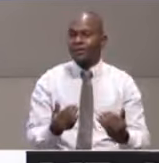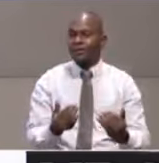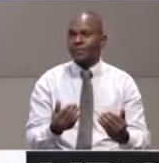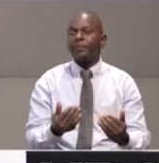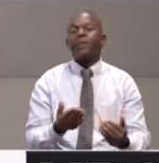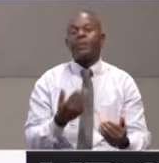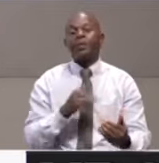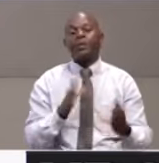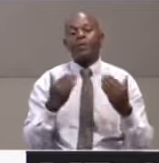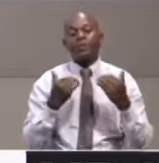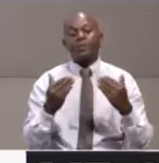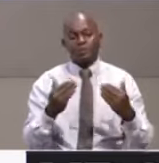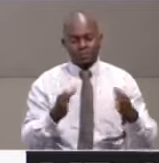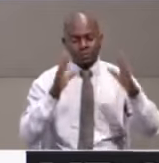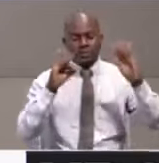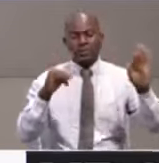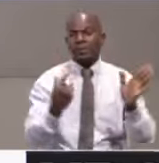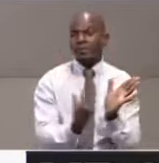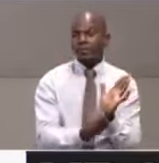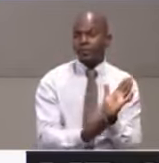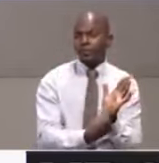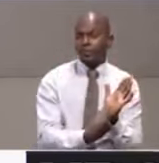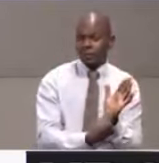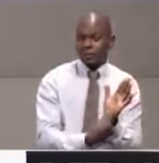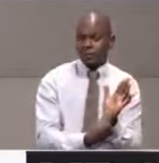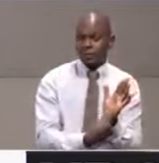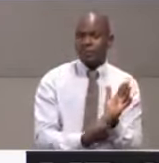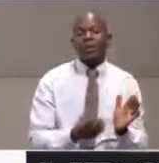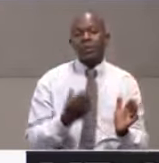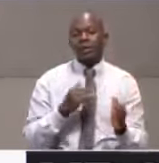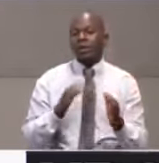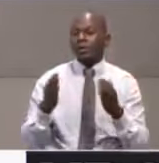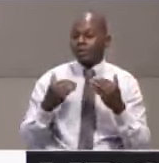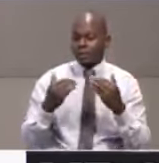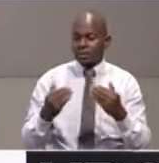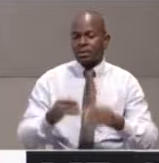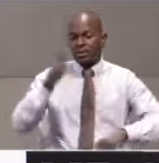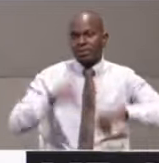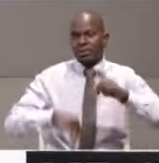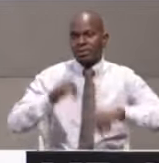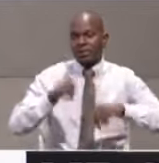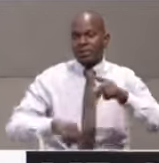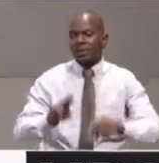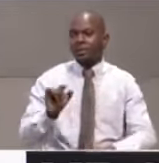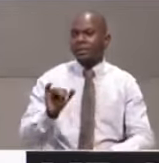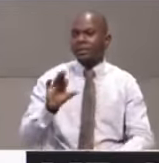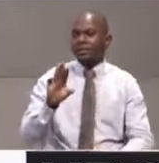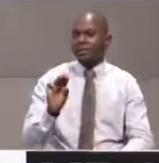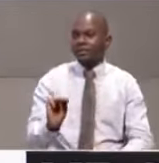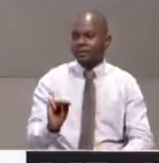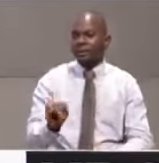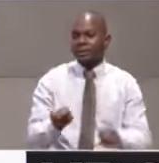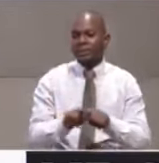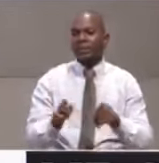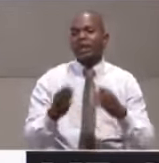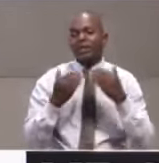I want to thank the President of Uganda. I want to thank the party NRM. And I want to